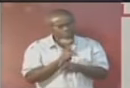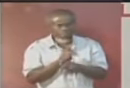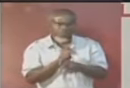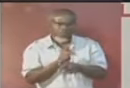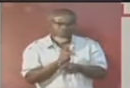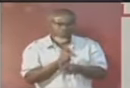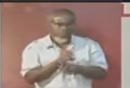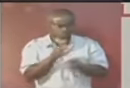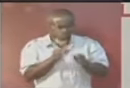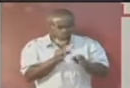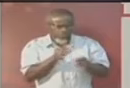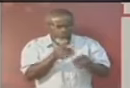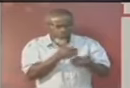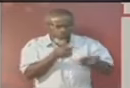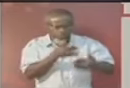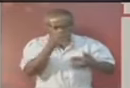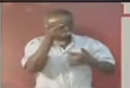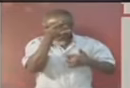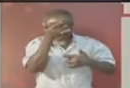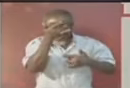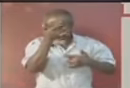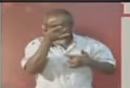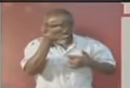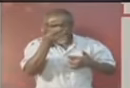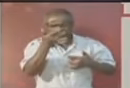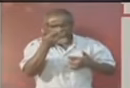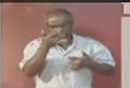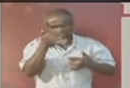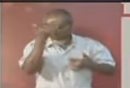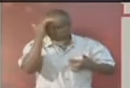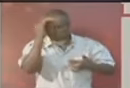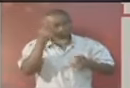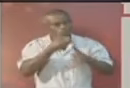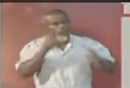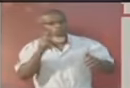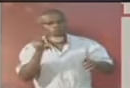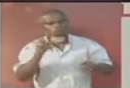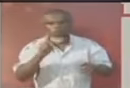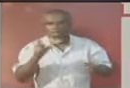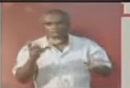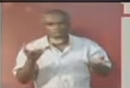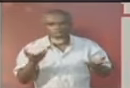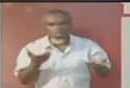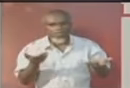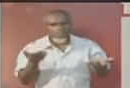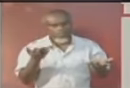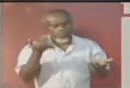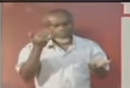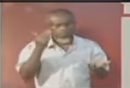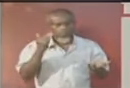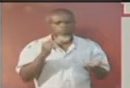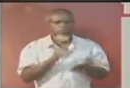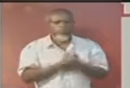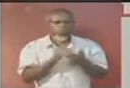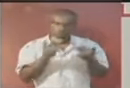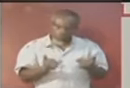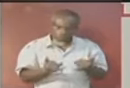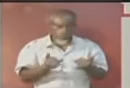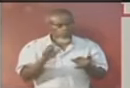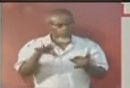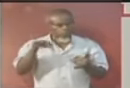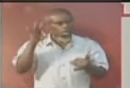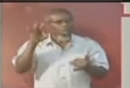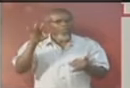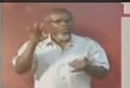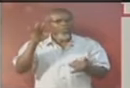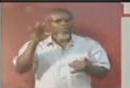pathogen or another. There was, as I said, a lot of unknowns. We didn't know where they came from in the first instance. In hindsight, we were able to find